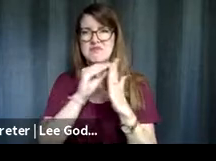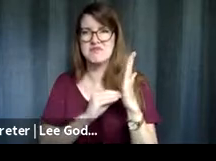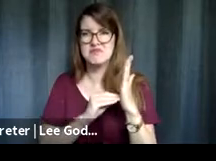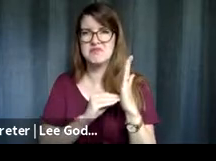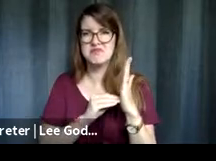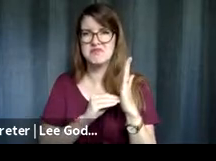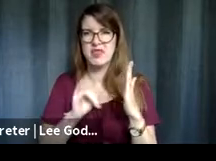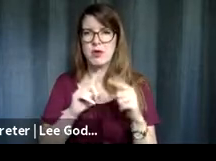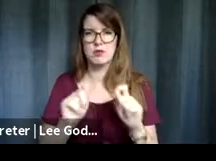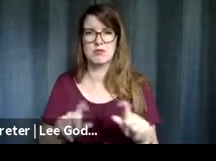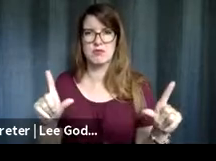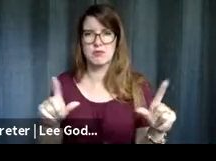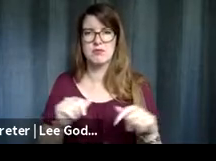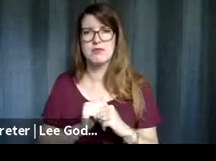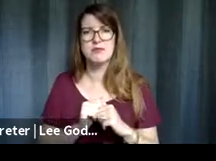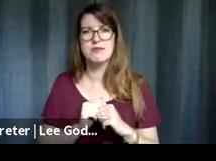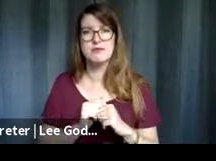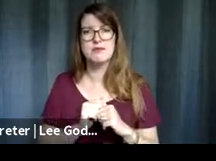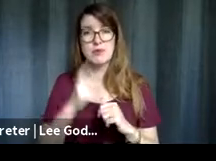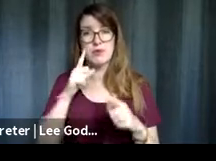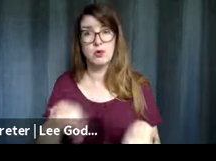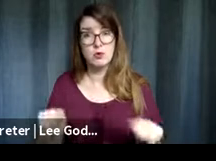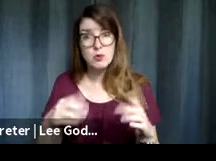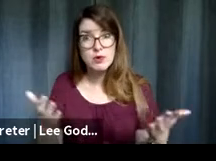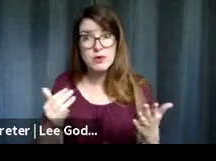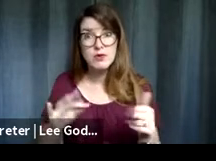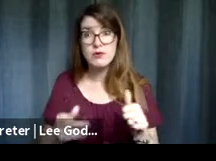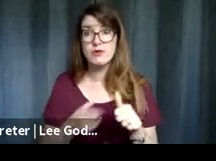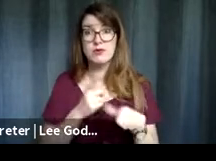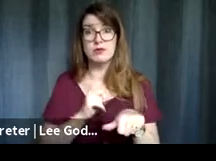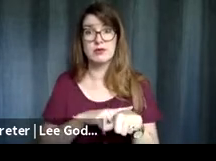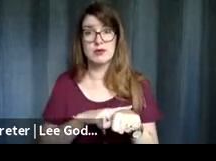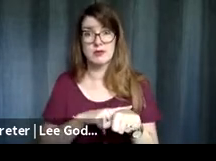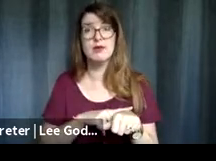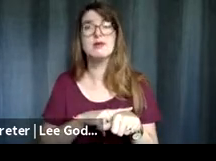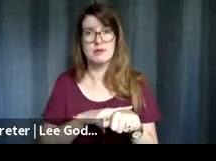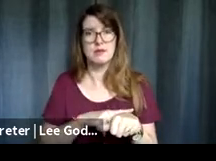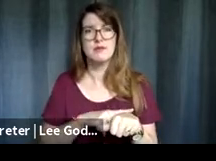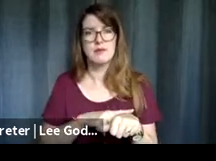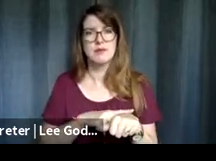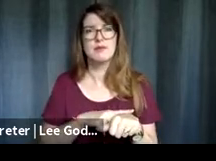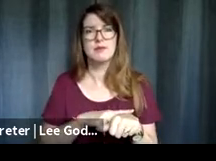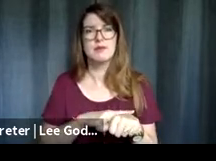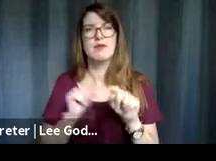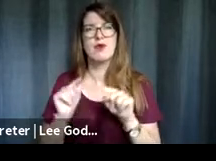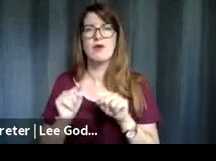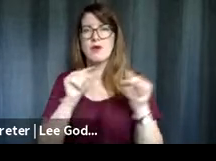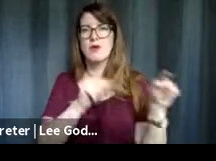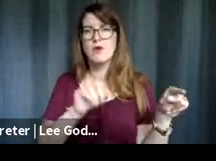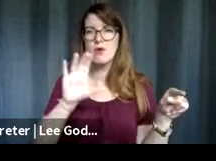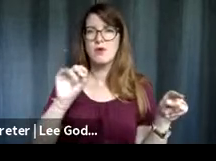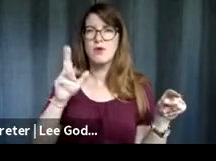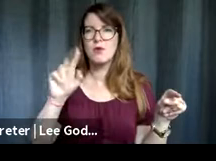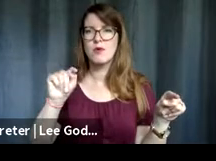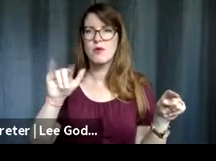you see when you go to that link. Then you guys here in the room, if this is your first time here, then head out into the courtyard and go to our new